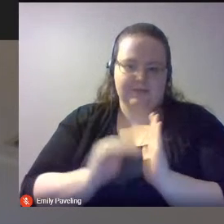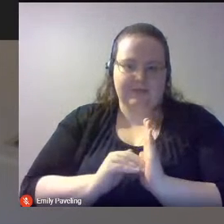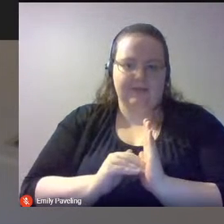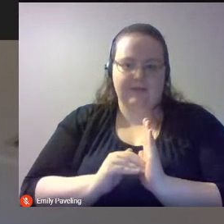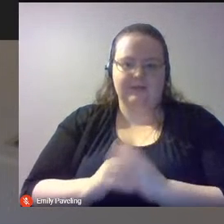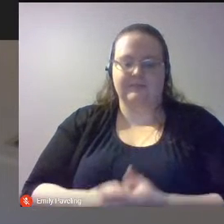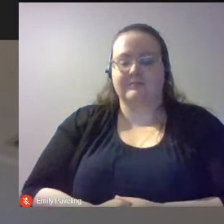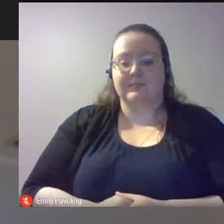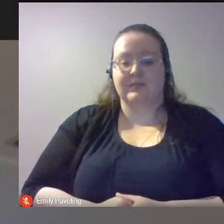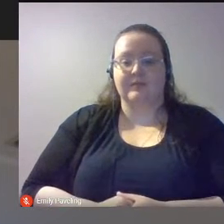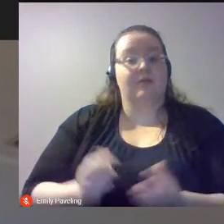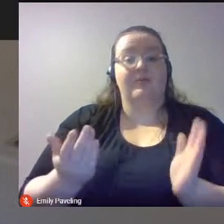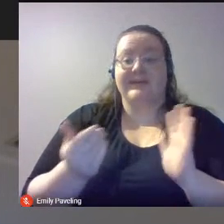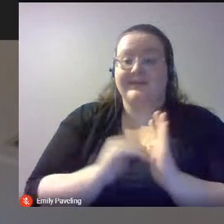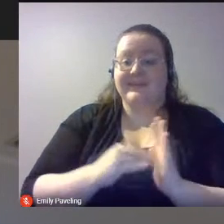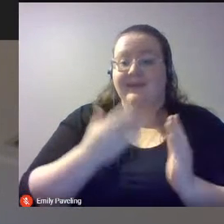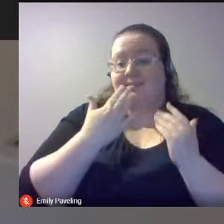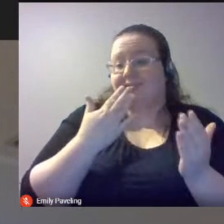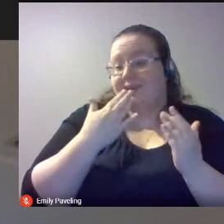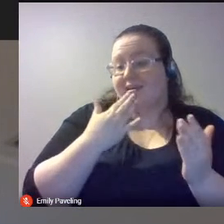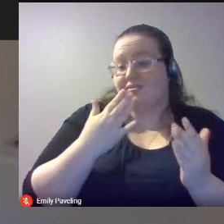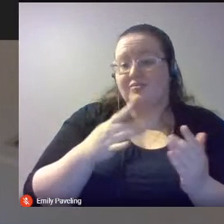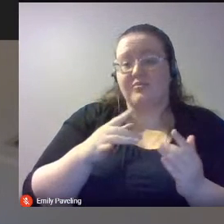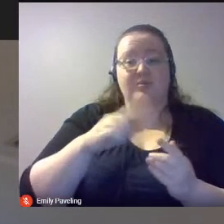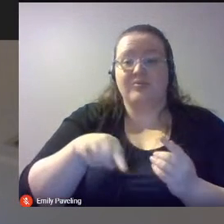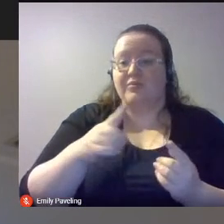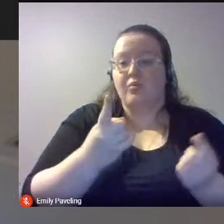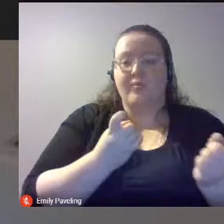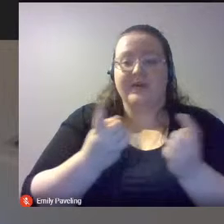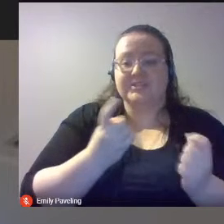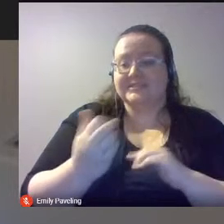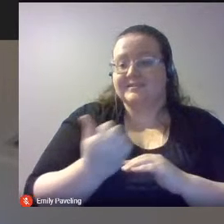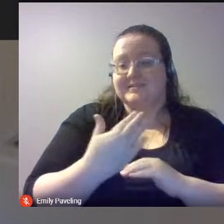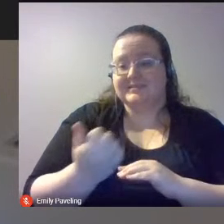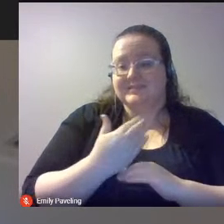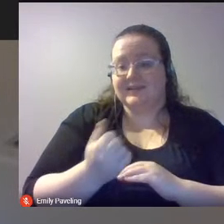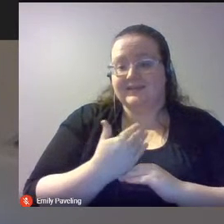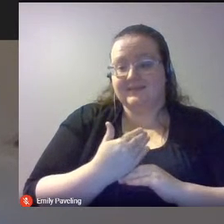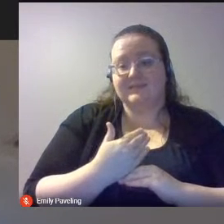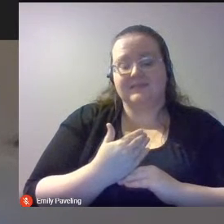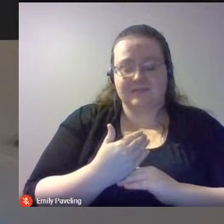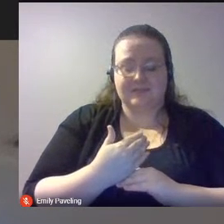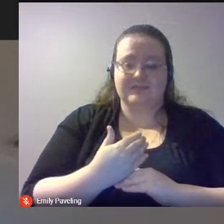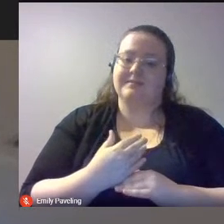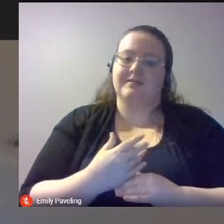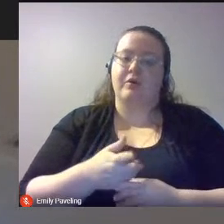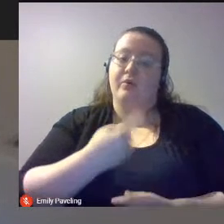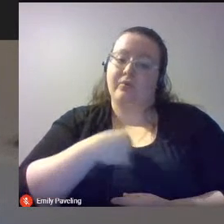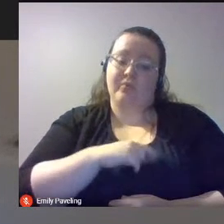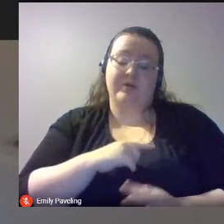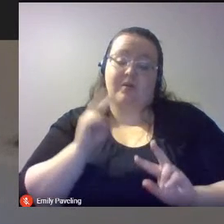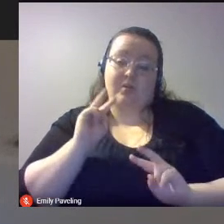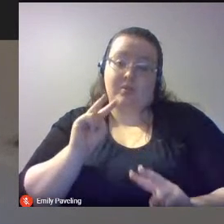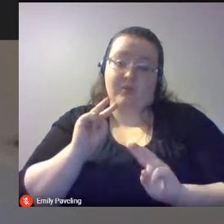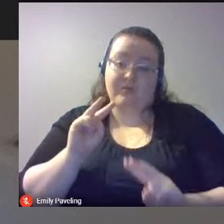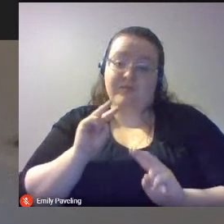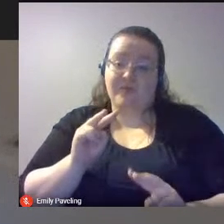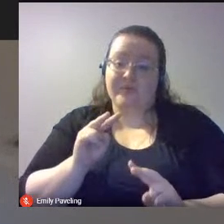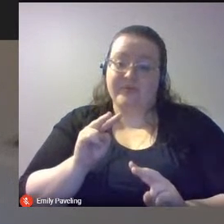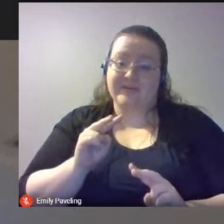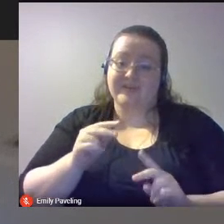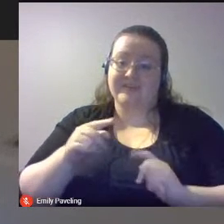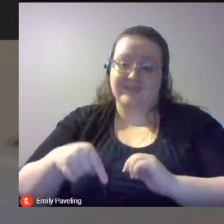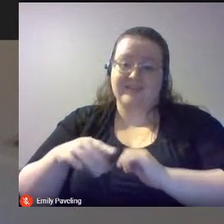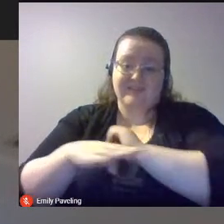thank you very much for all of the questions that you've sent to us. We are really looking forward to seeing your sons and